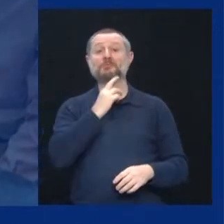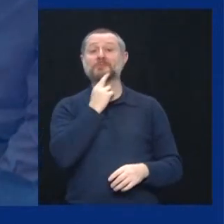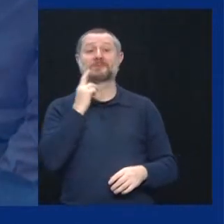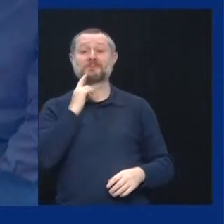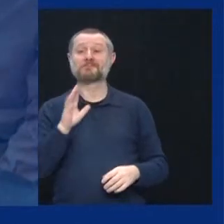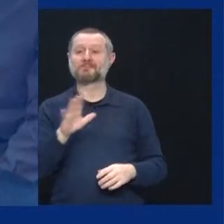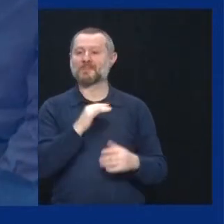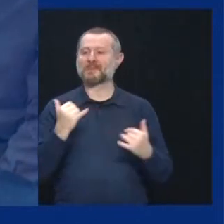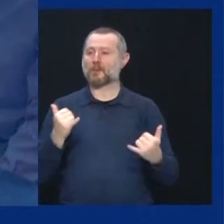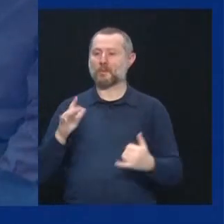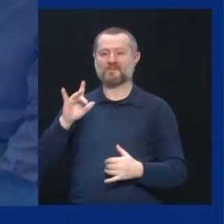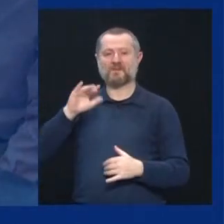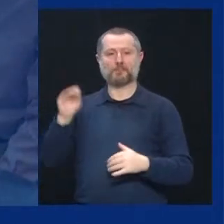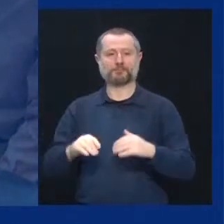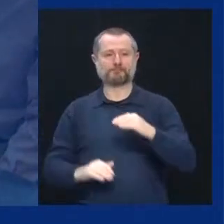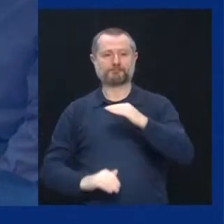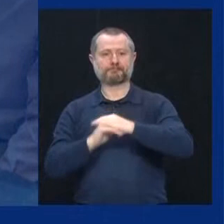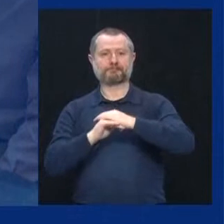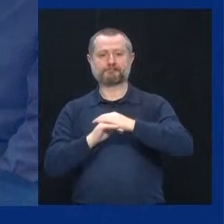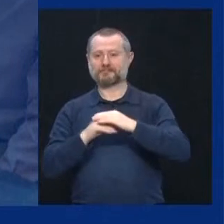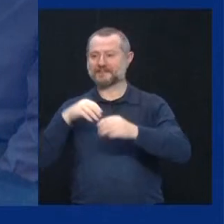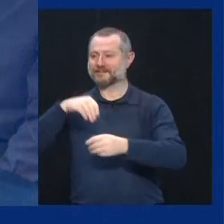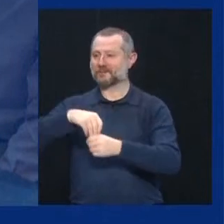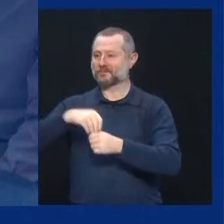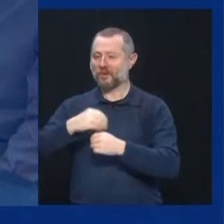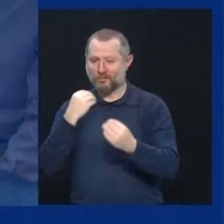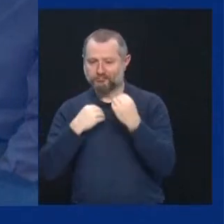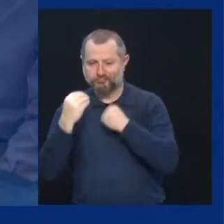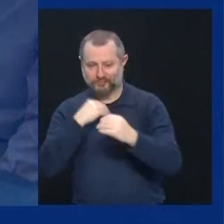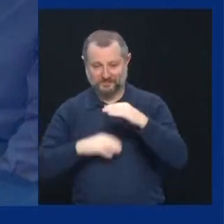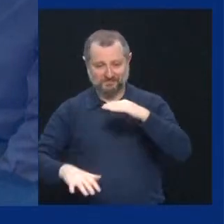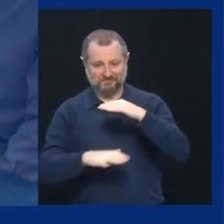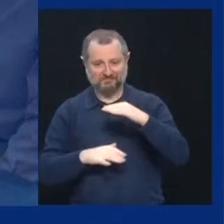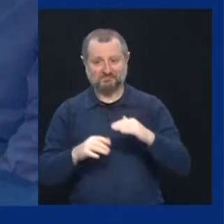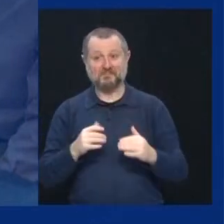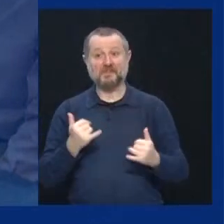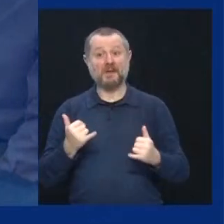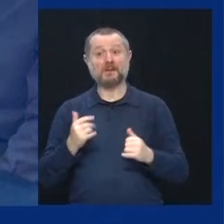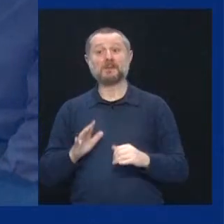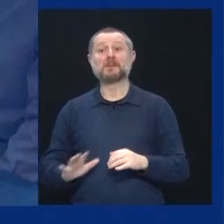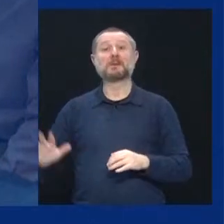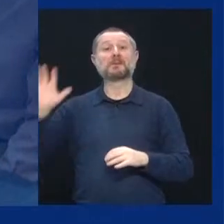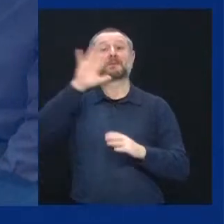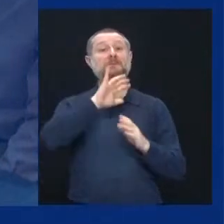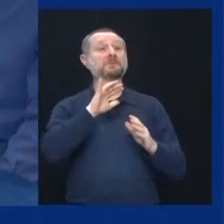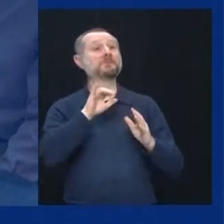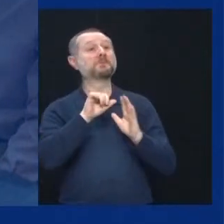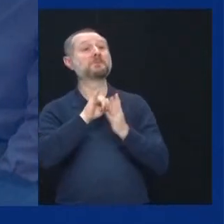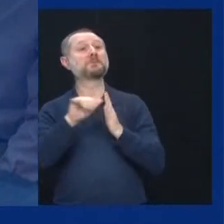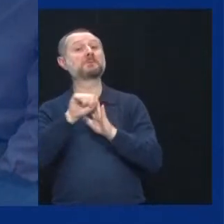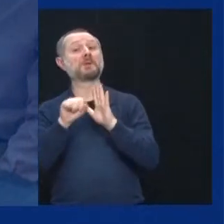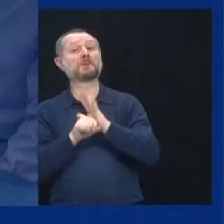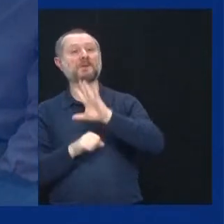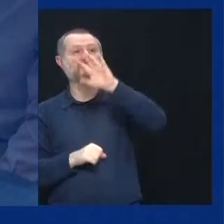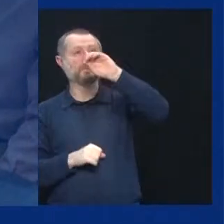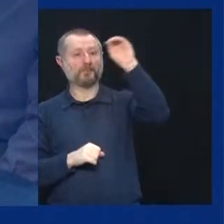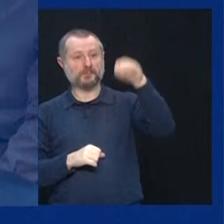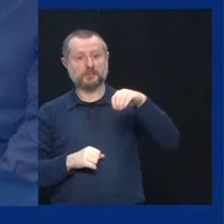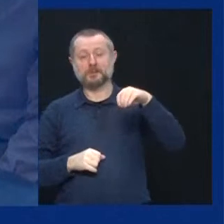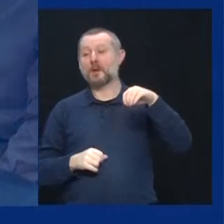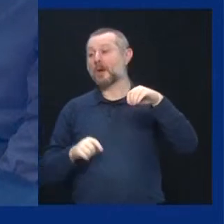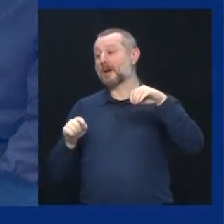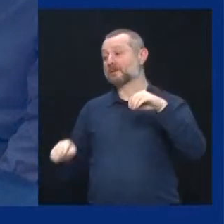now at 25%. They're 50% statewide. They're 50% in Connecticut.